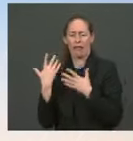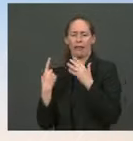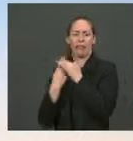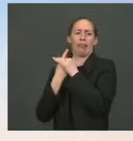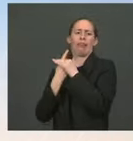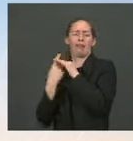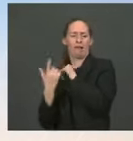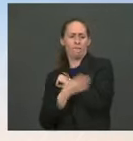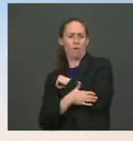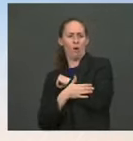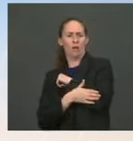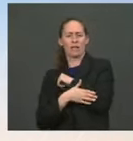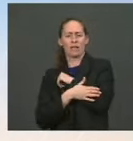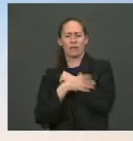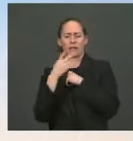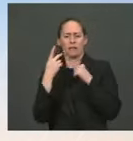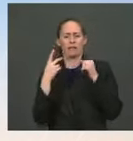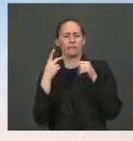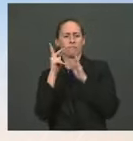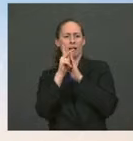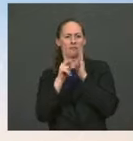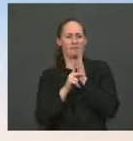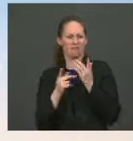imagine, you know, we're not going to read into